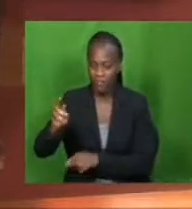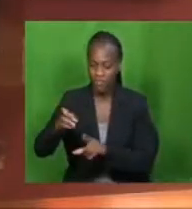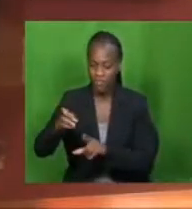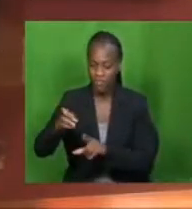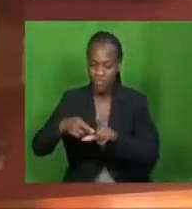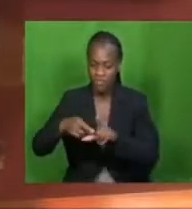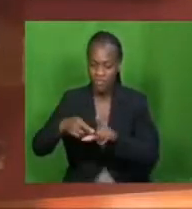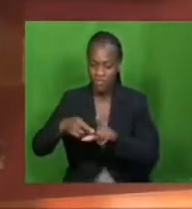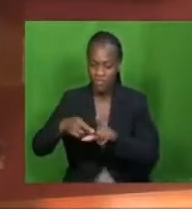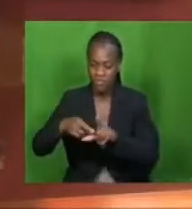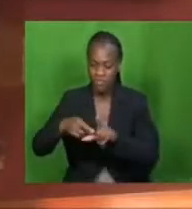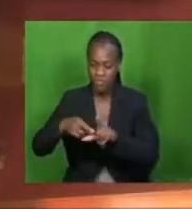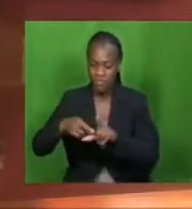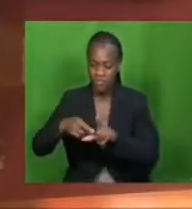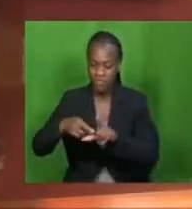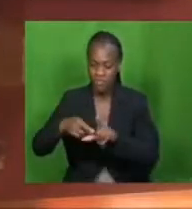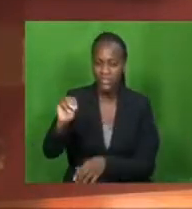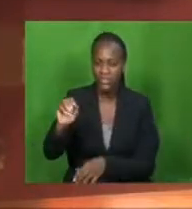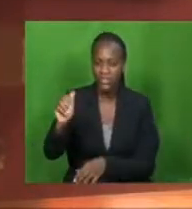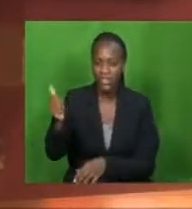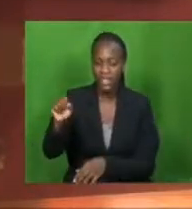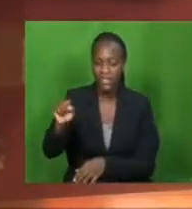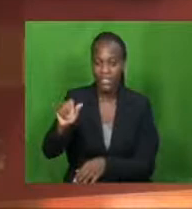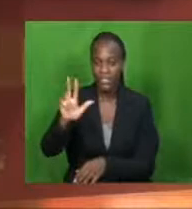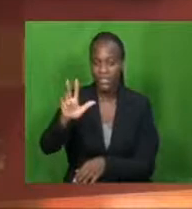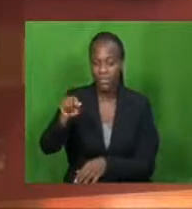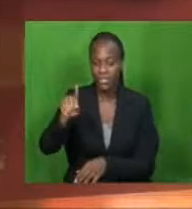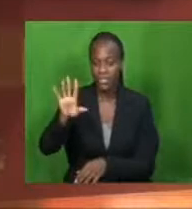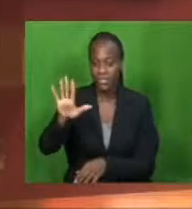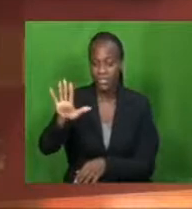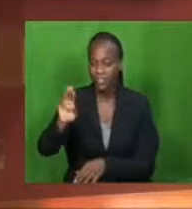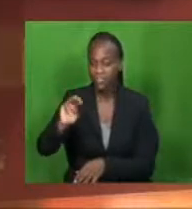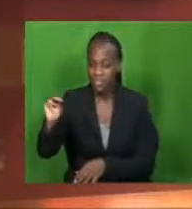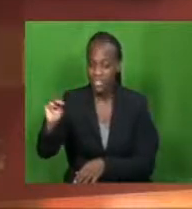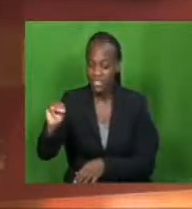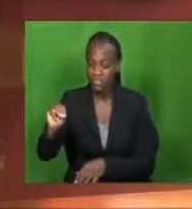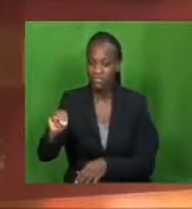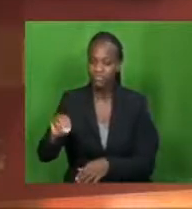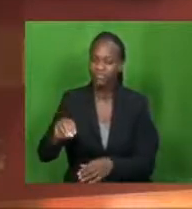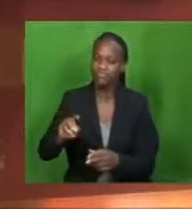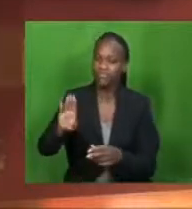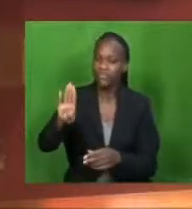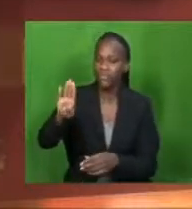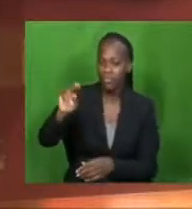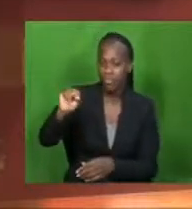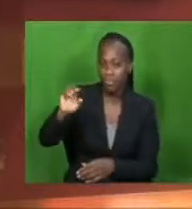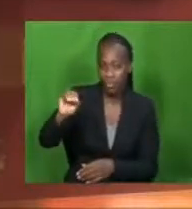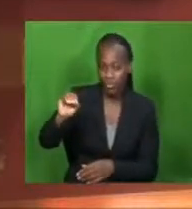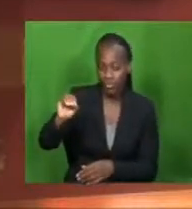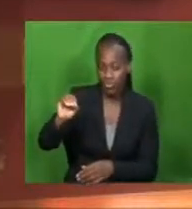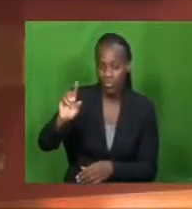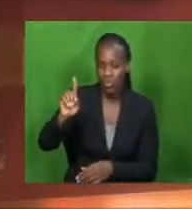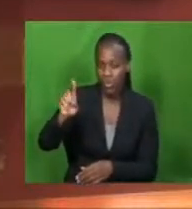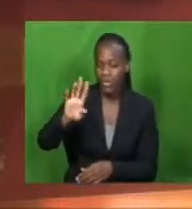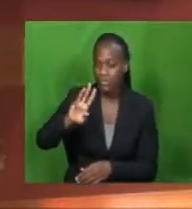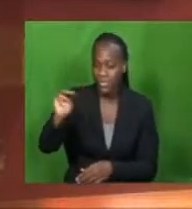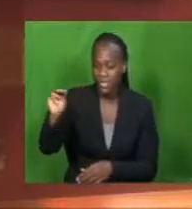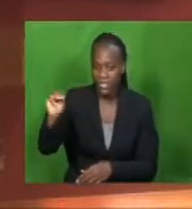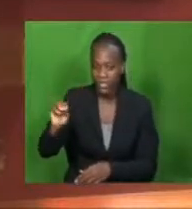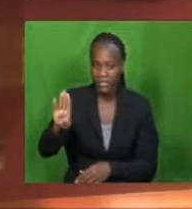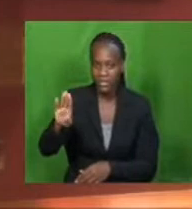seedlings. Ashanti, 3.5 million seedlings. Bono, 1 million seedlings. Bono